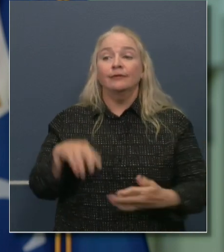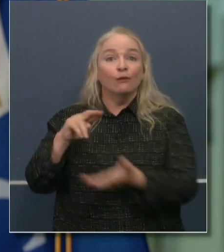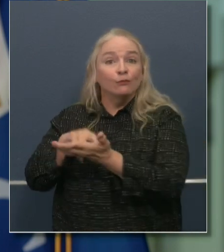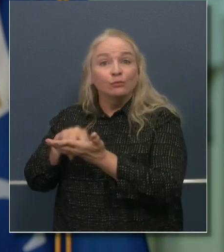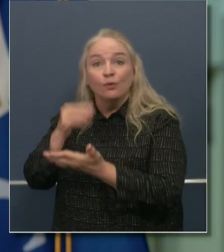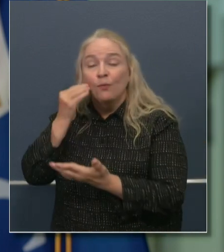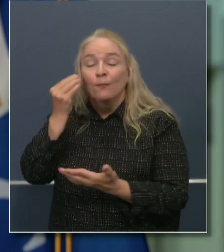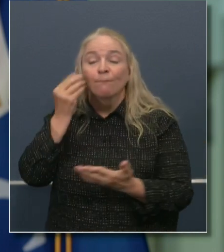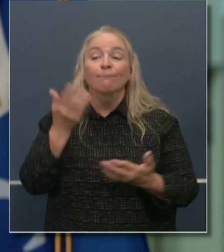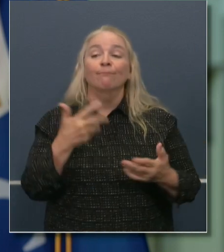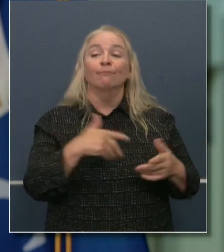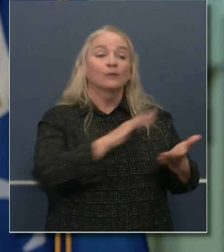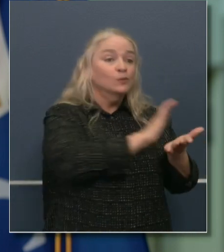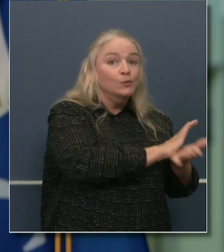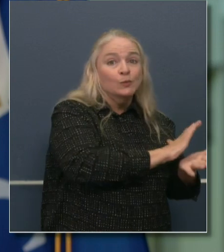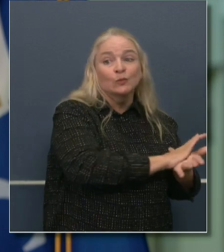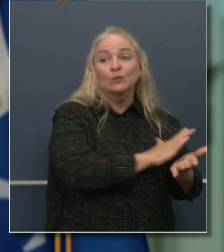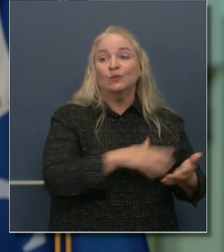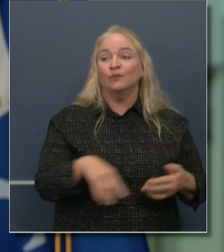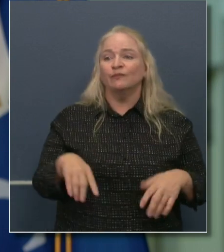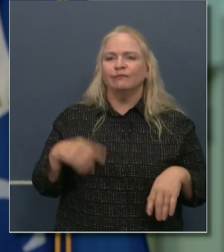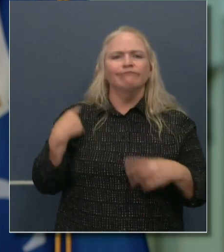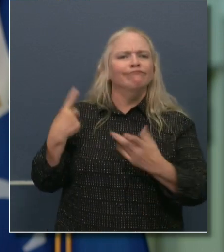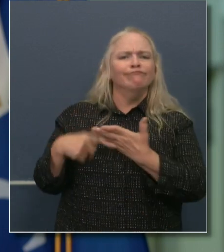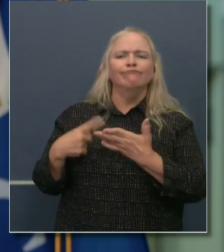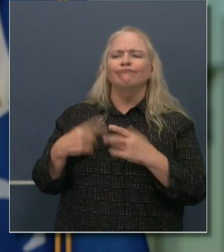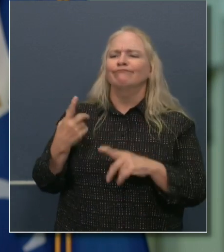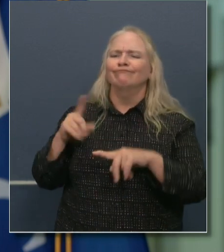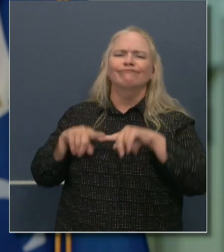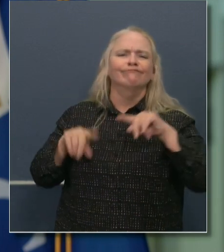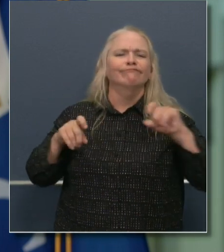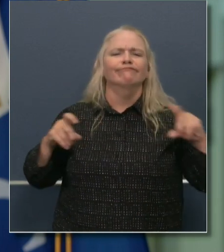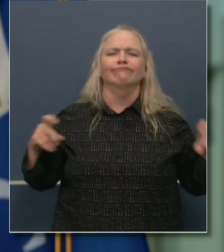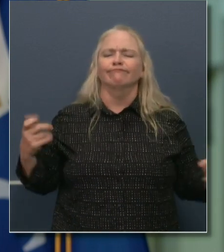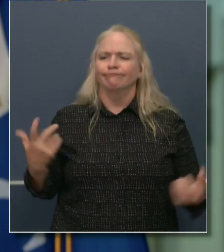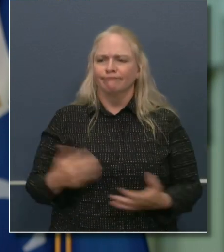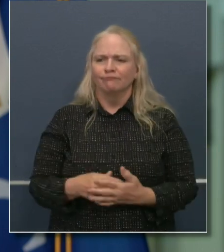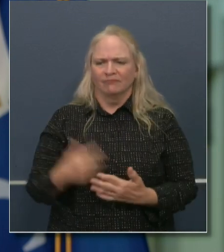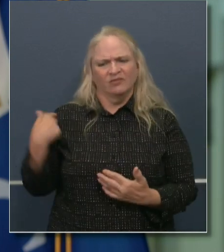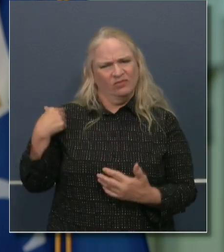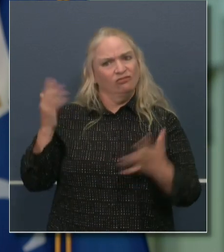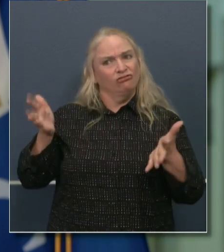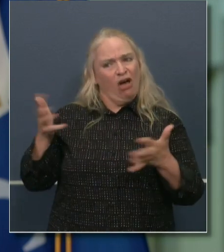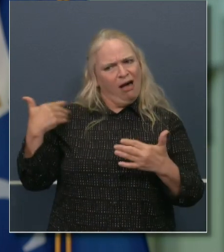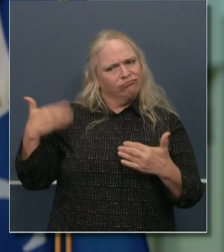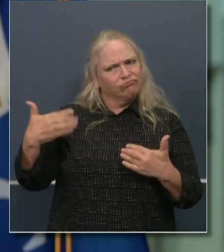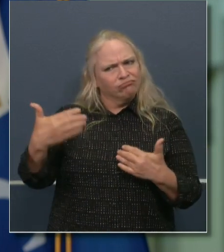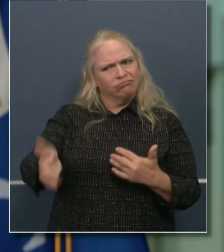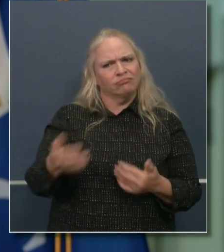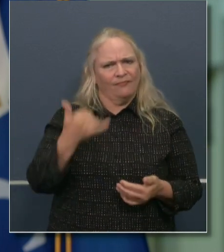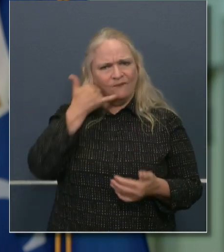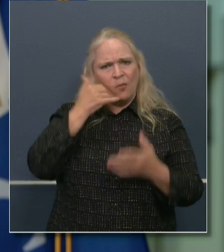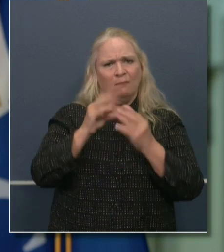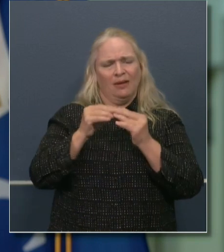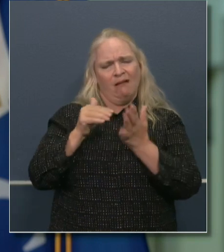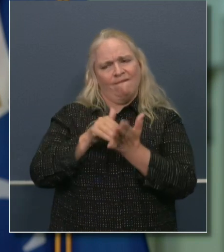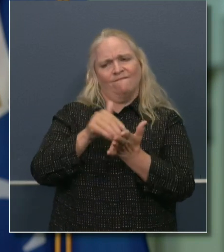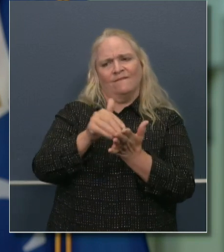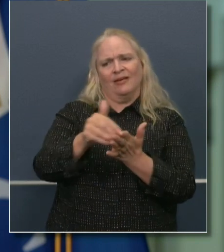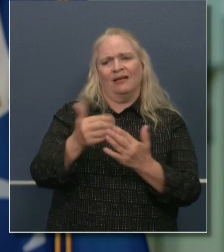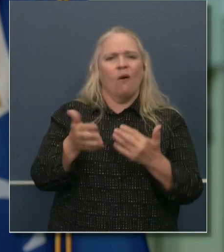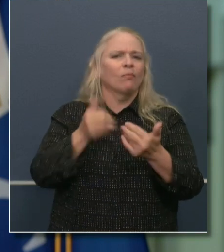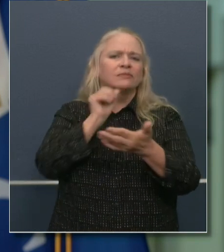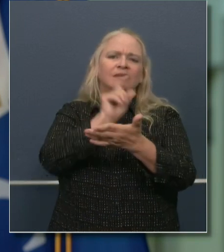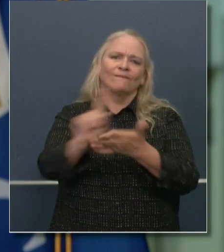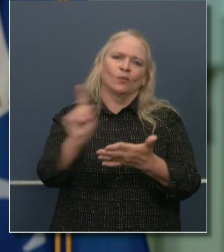of schools, clearly. And these have happened on a fairly consistent basis, if not every week, certainly every